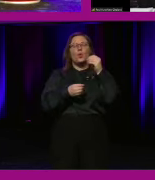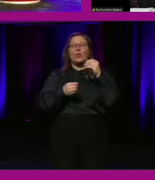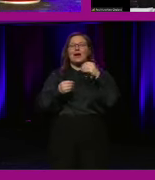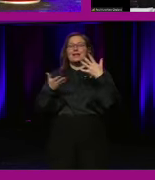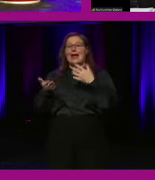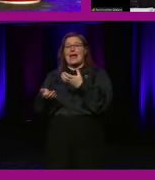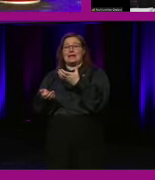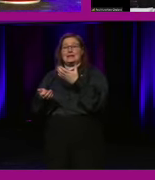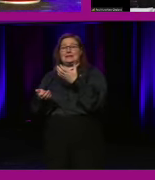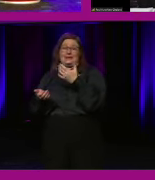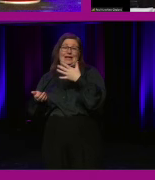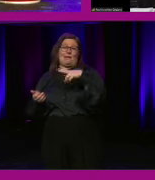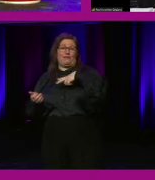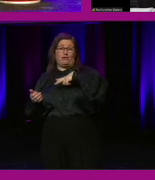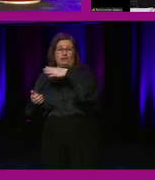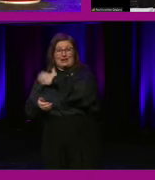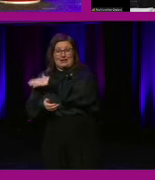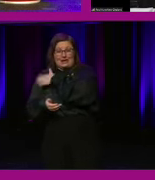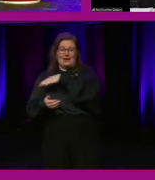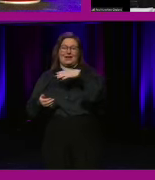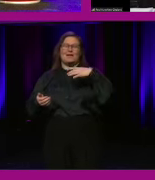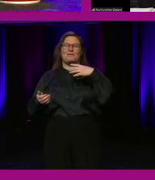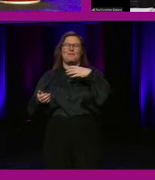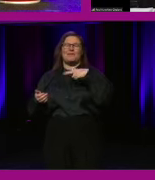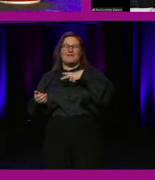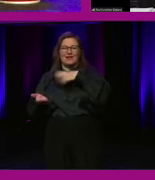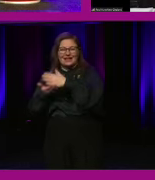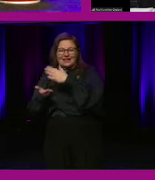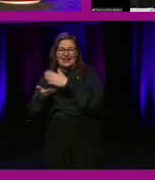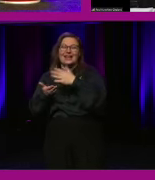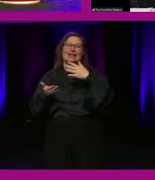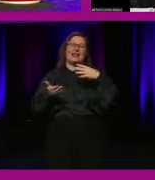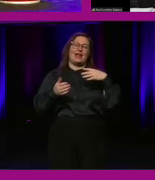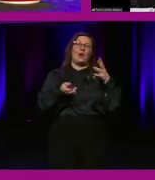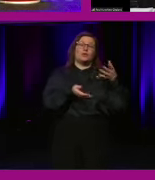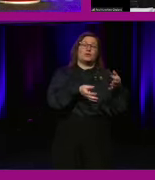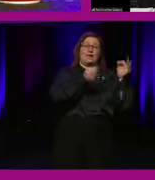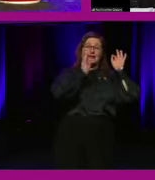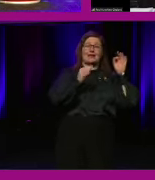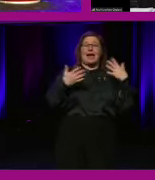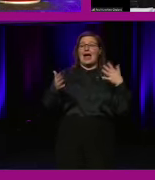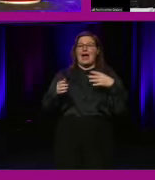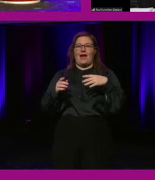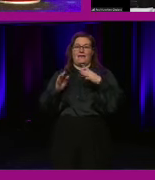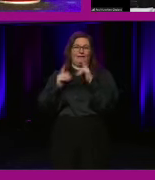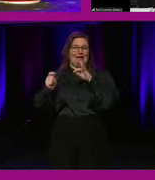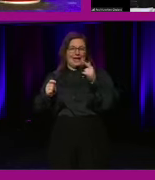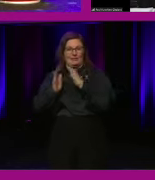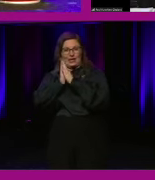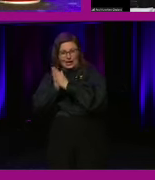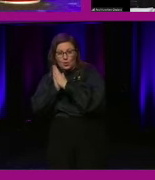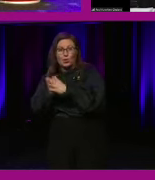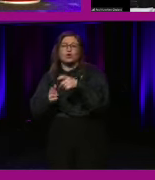rights, for instance, freedom of speech, freedom of religion, prohibition against torture. But human